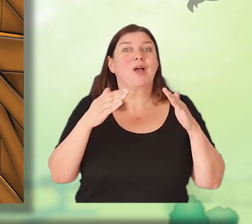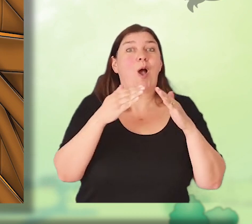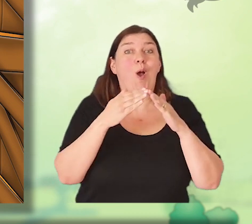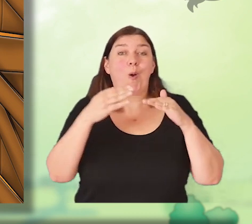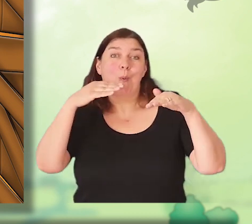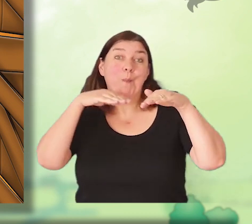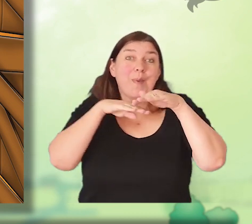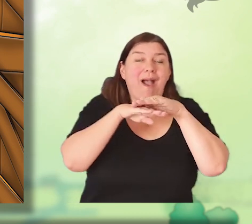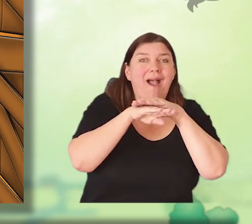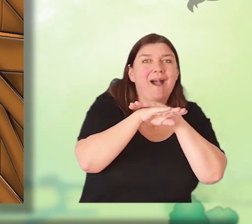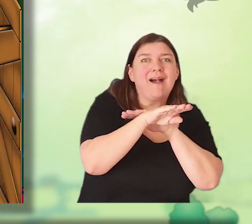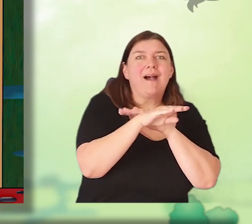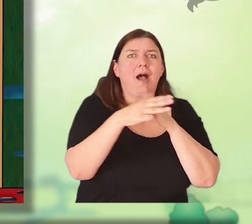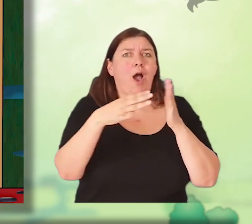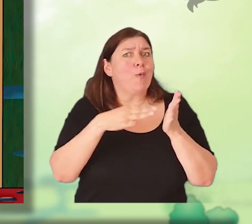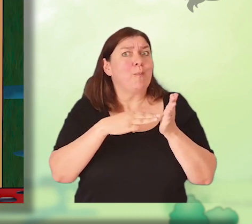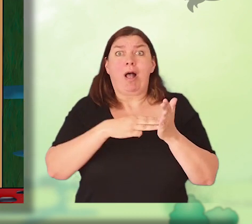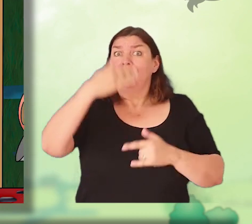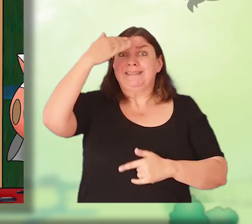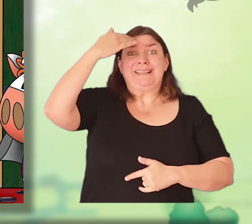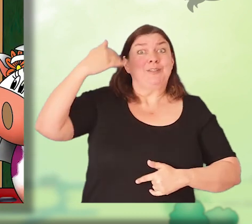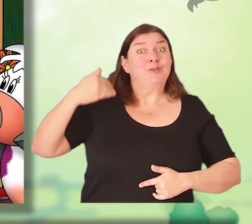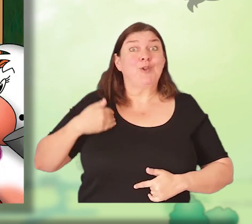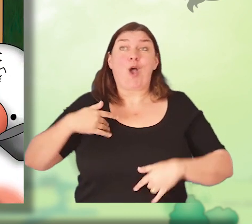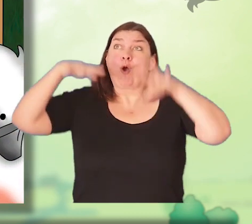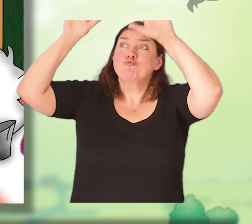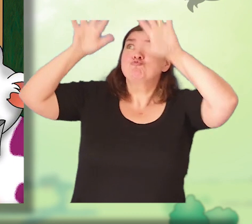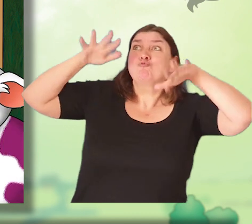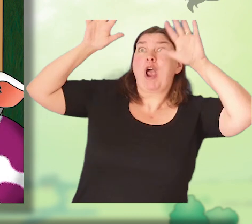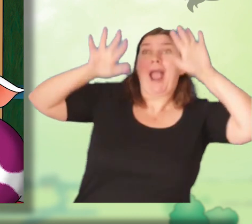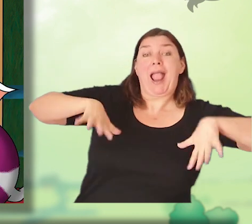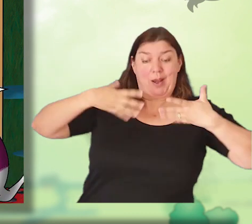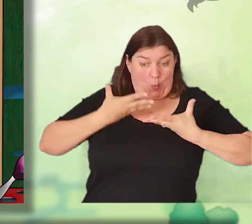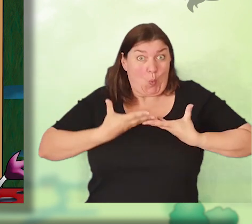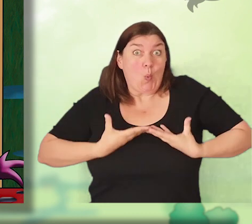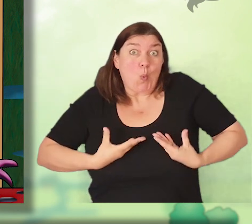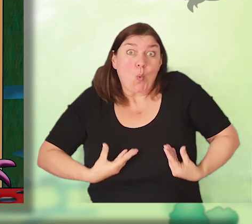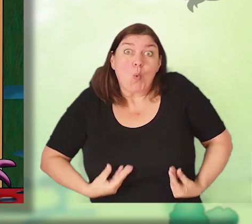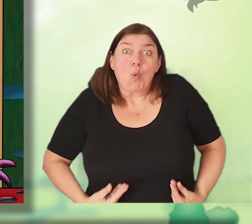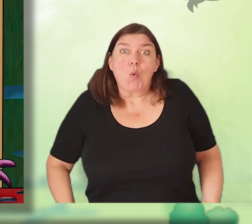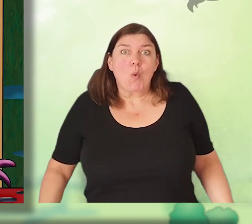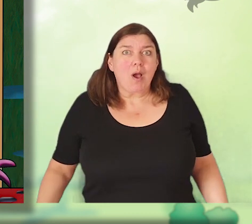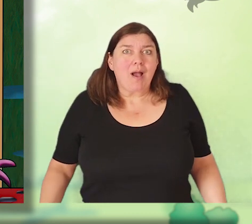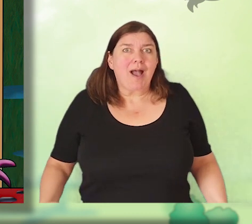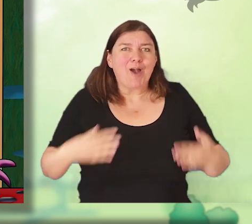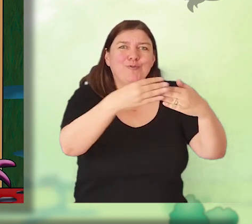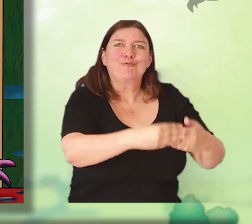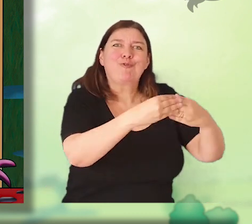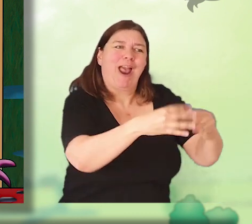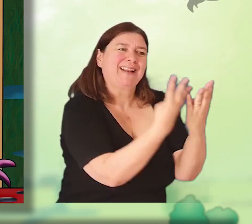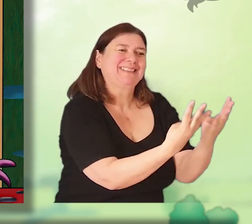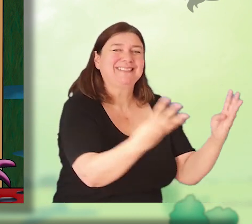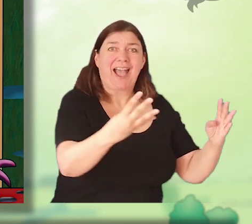Now, quite unaware of the rain's transformation, Molly entered her home where her friends had been waiting.